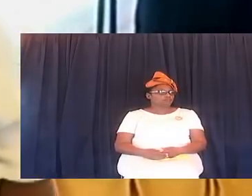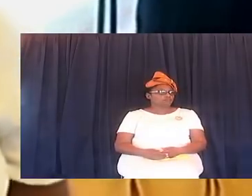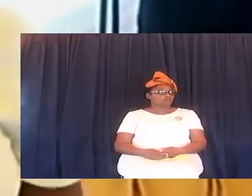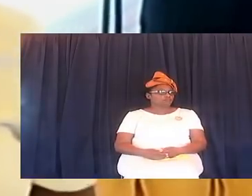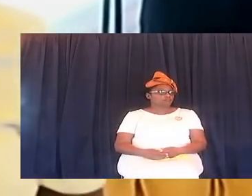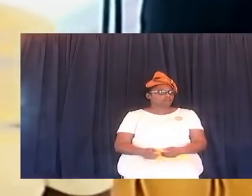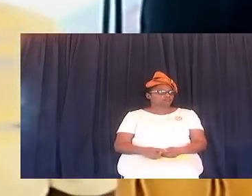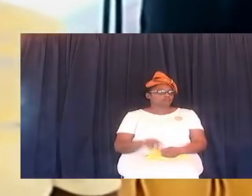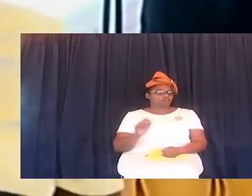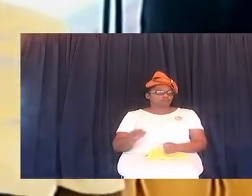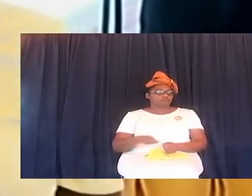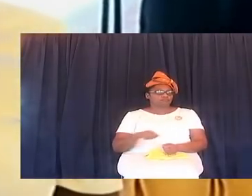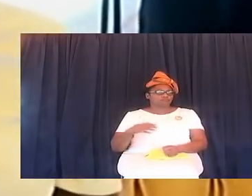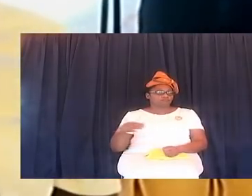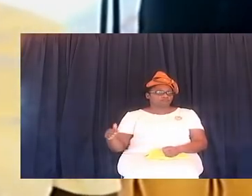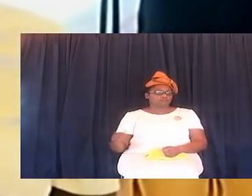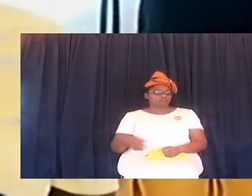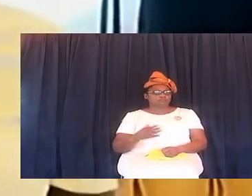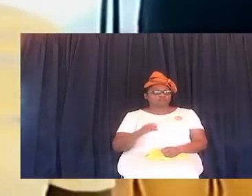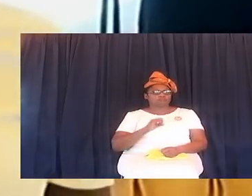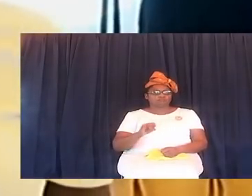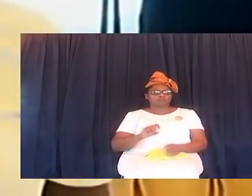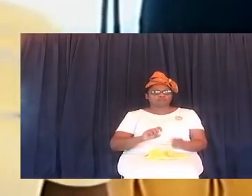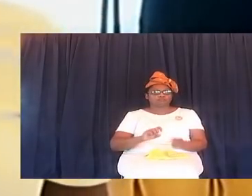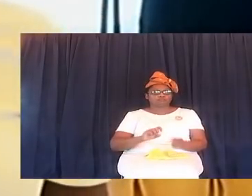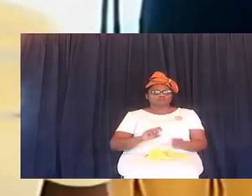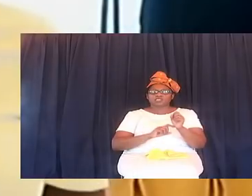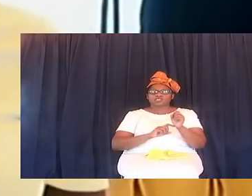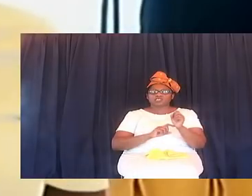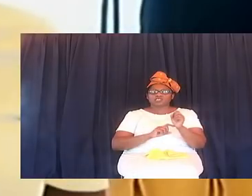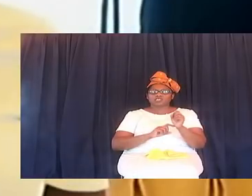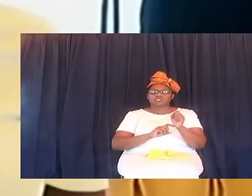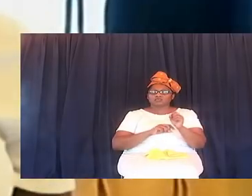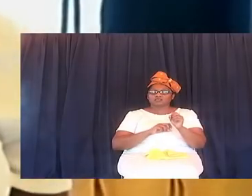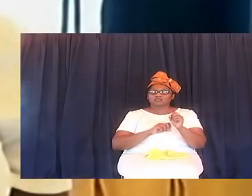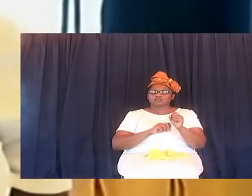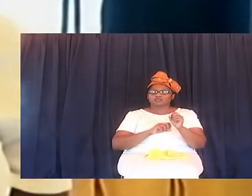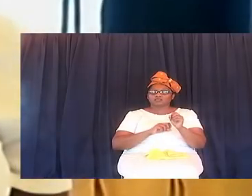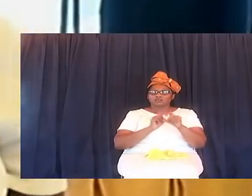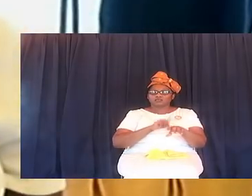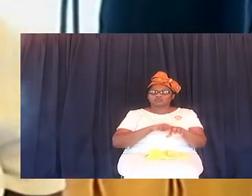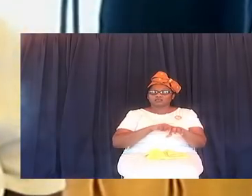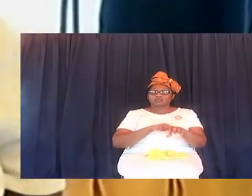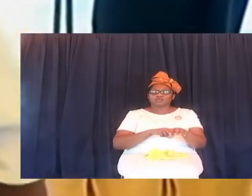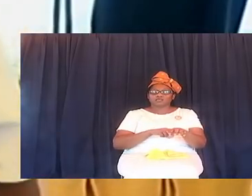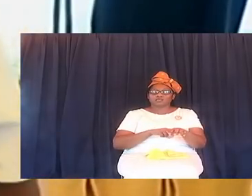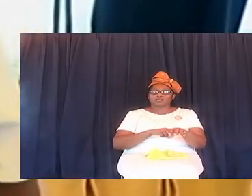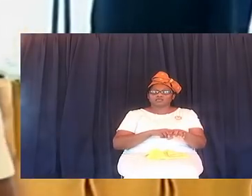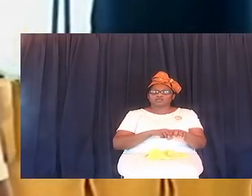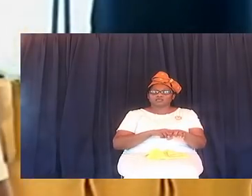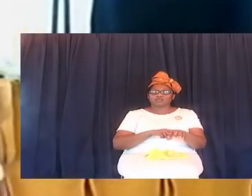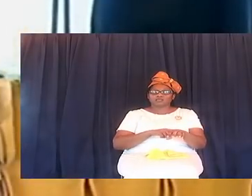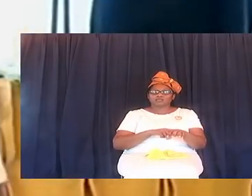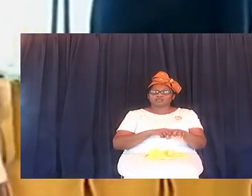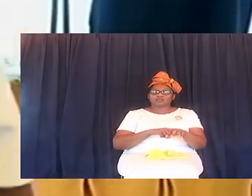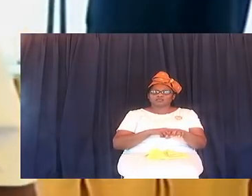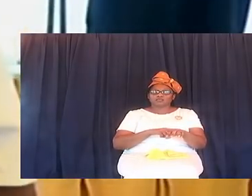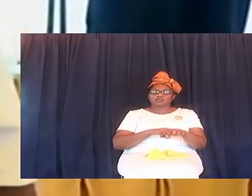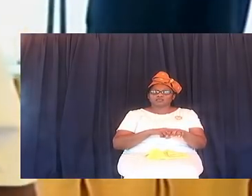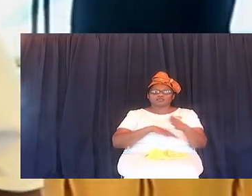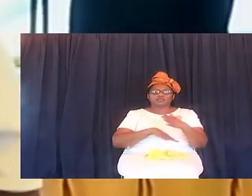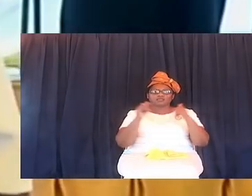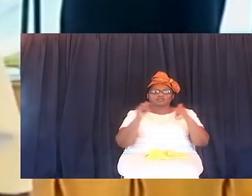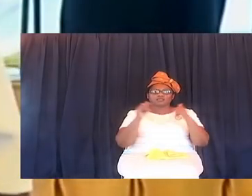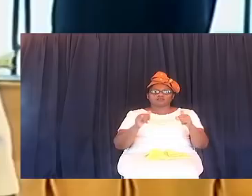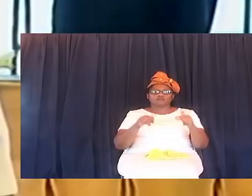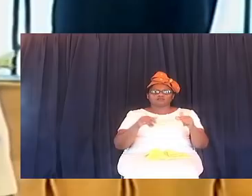To everything, there is a season, a time for matter under heaven, a time to be born,